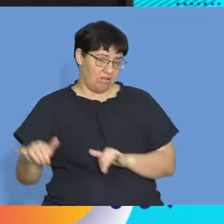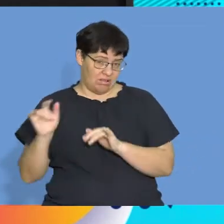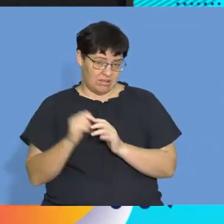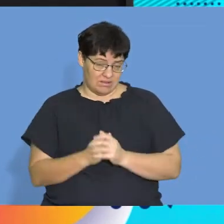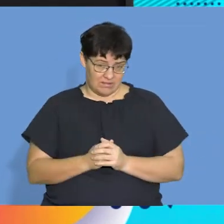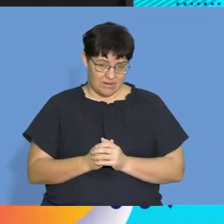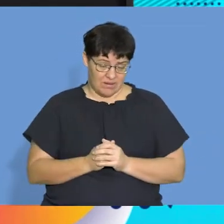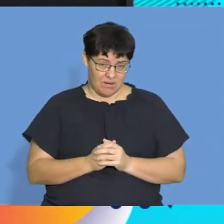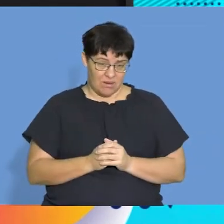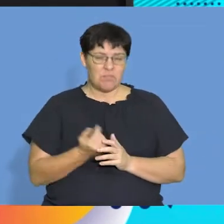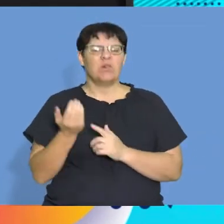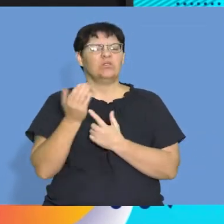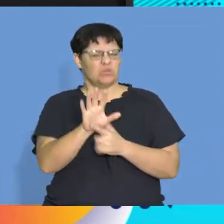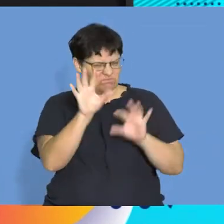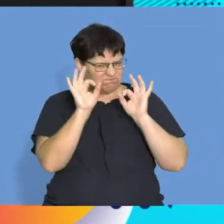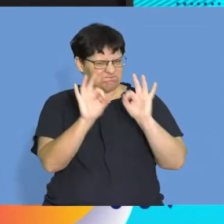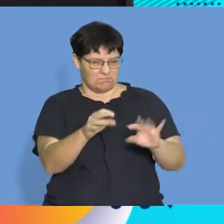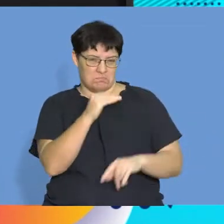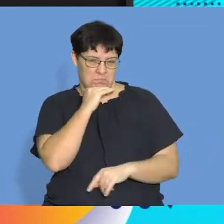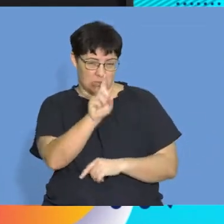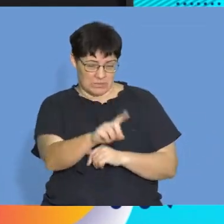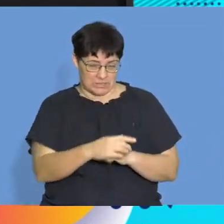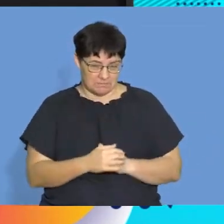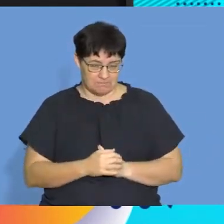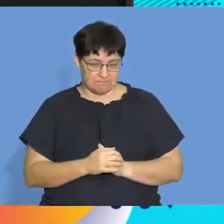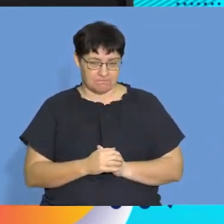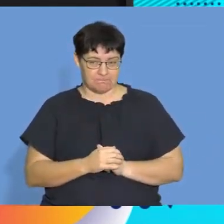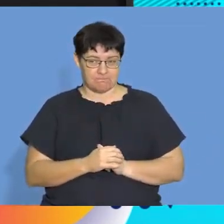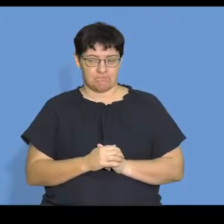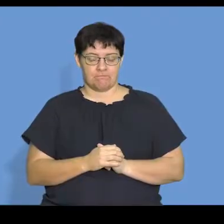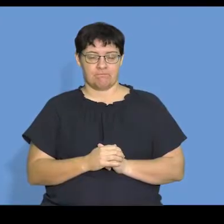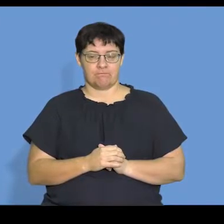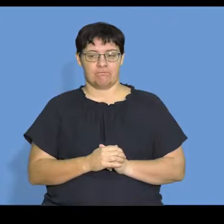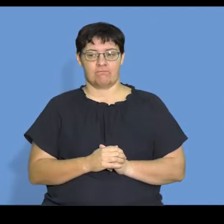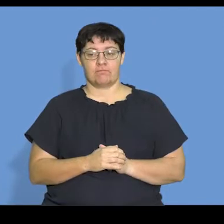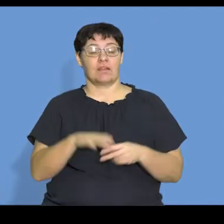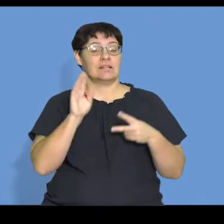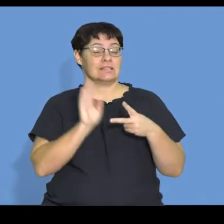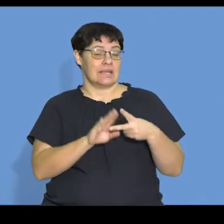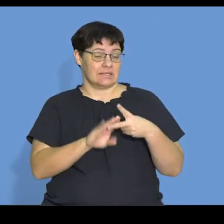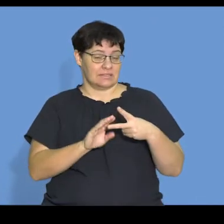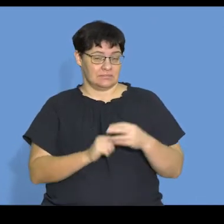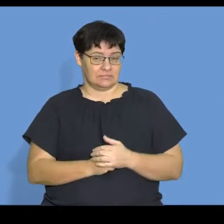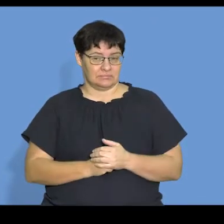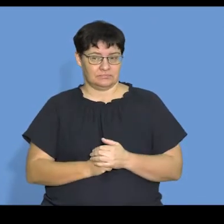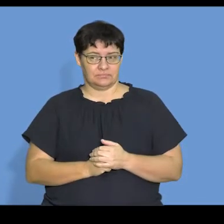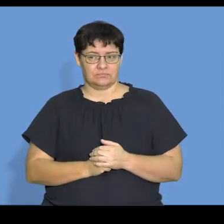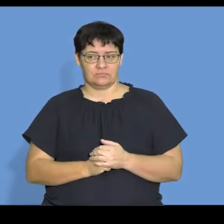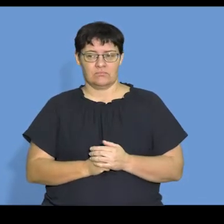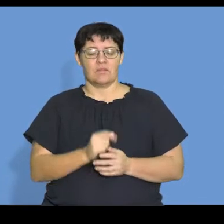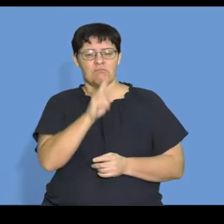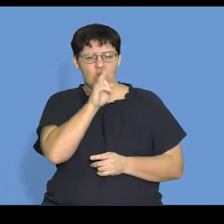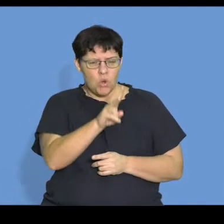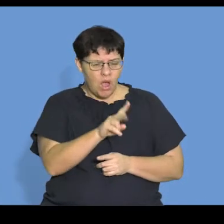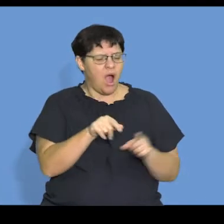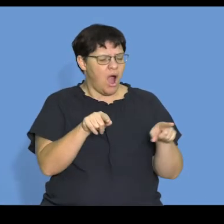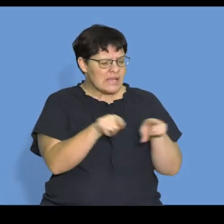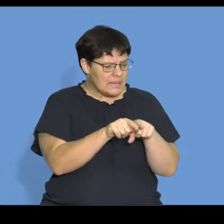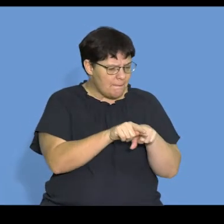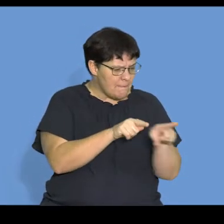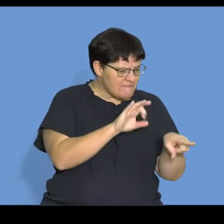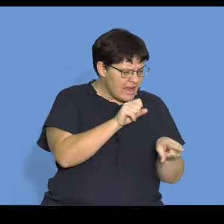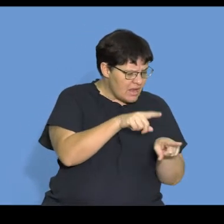that. I will show you exactly what I mean by this. Now, the second thing is, you always look for a common factor